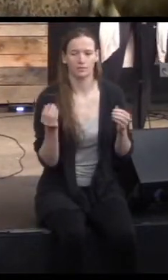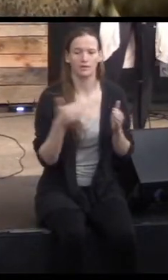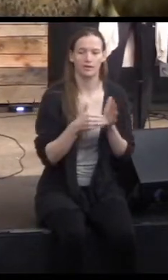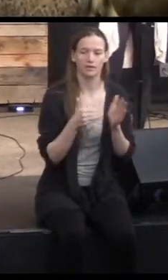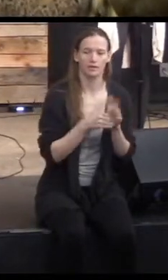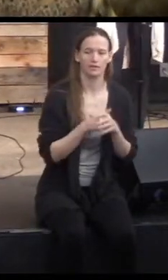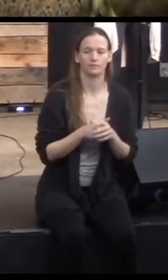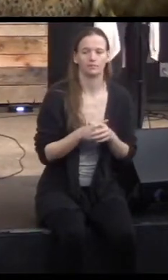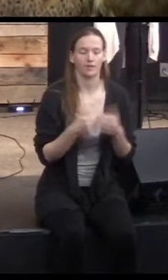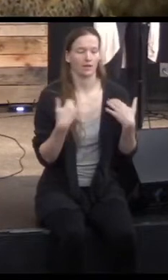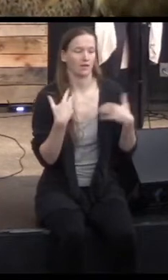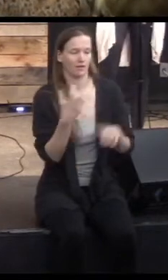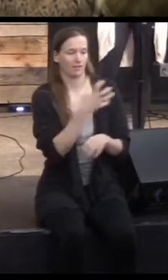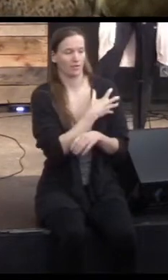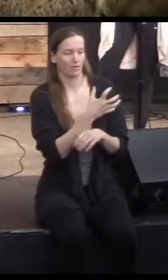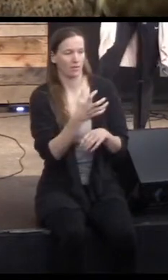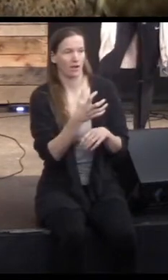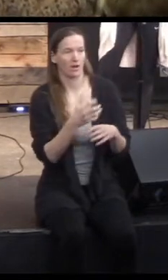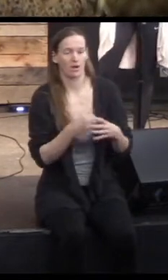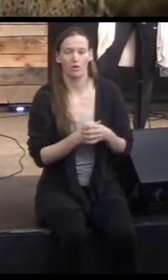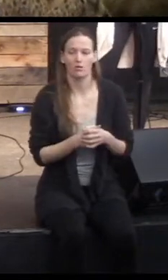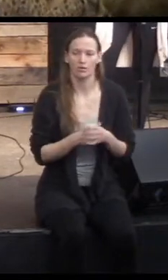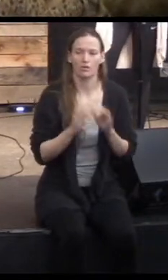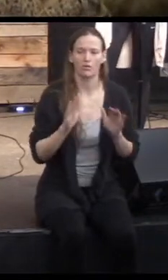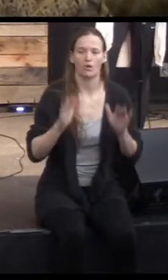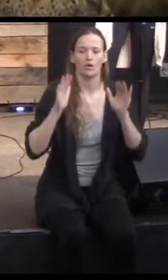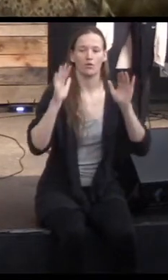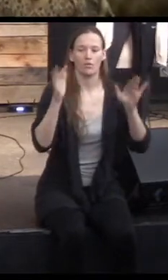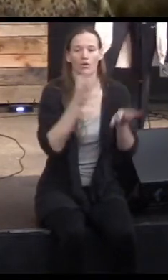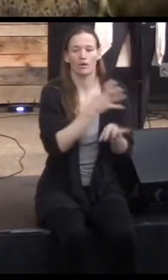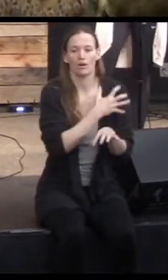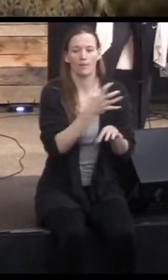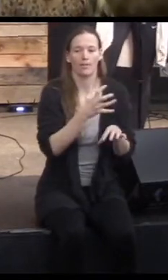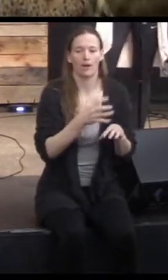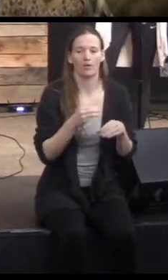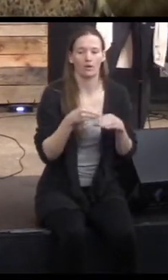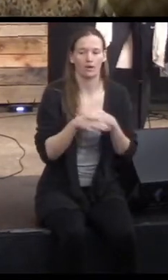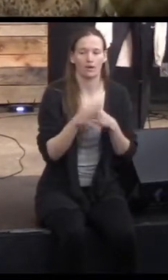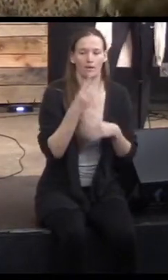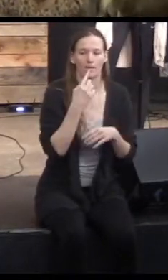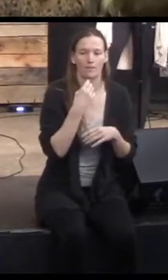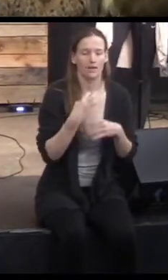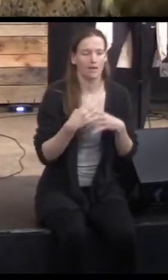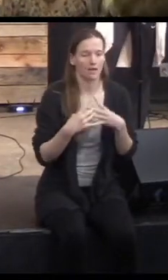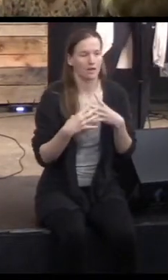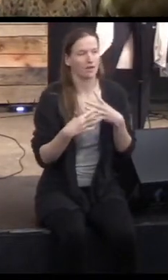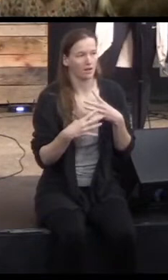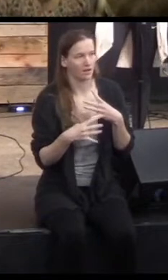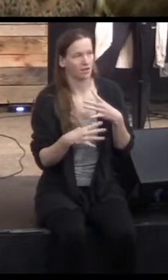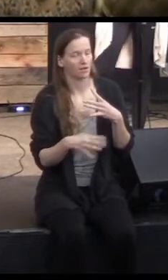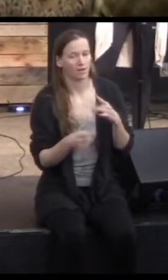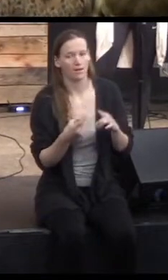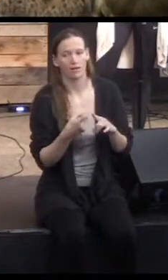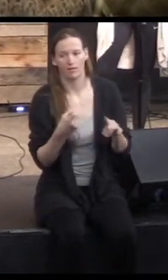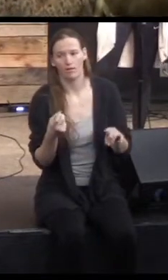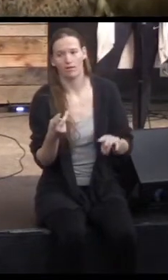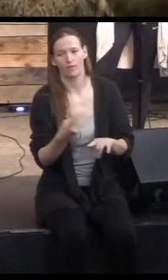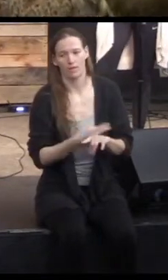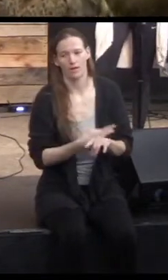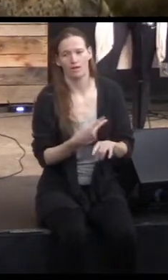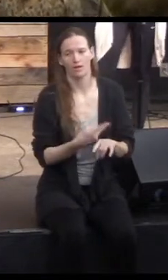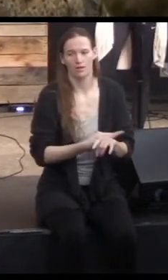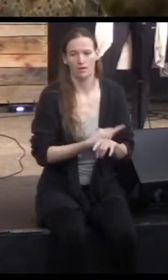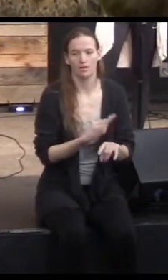power. There is power. There is power. Wonder-working power in the blood